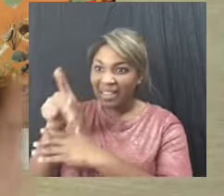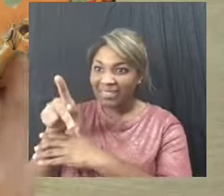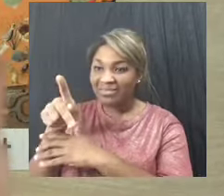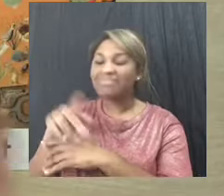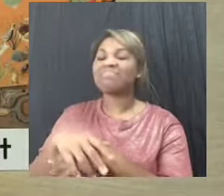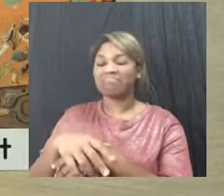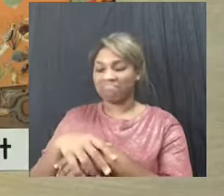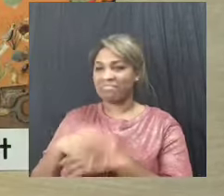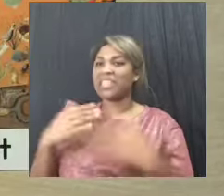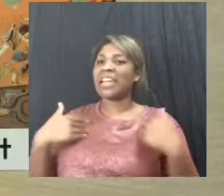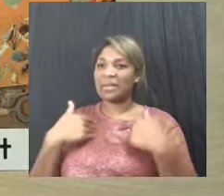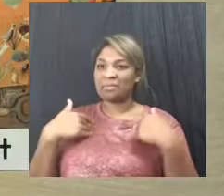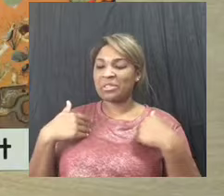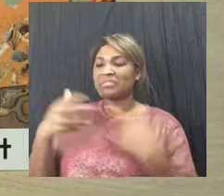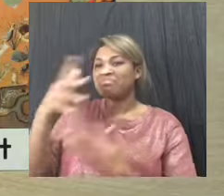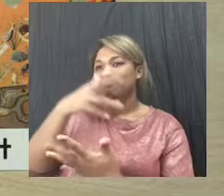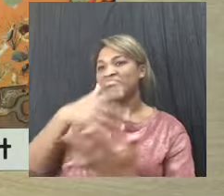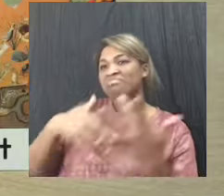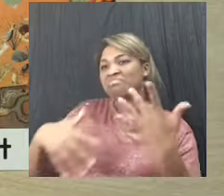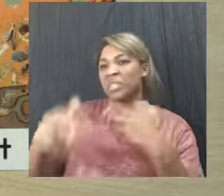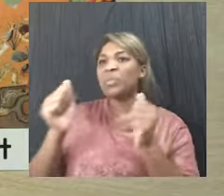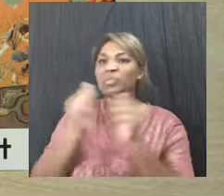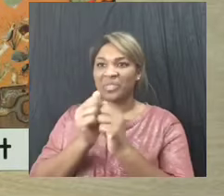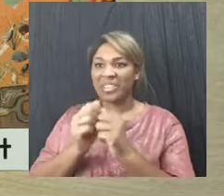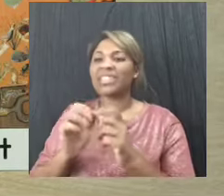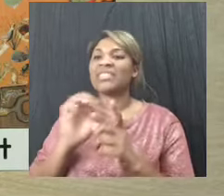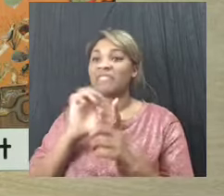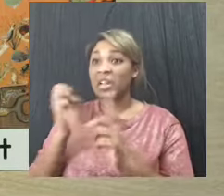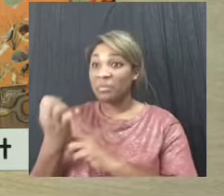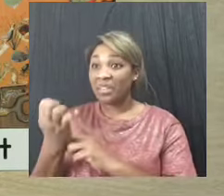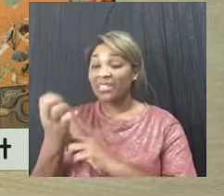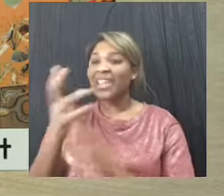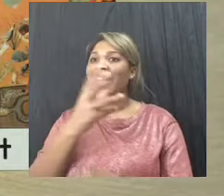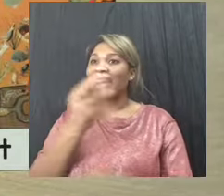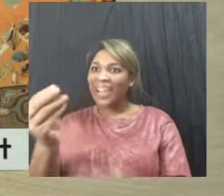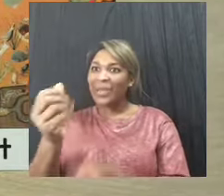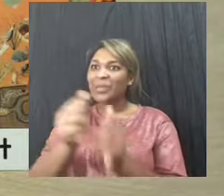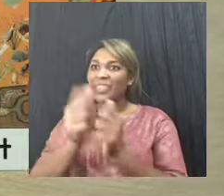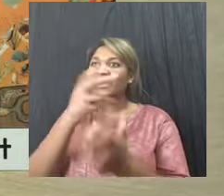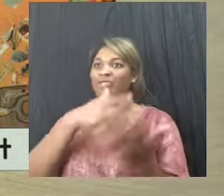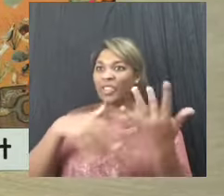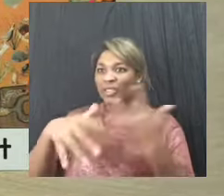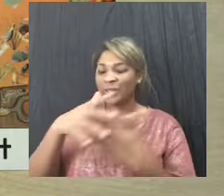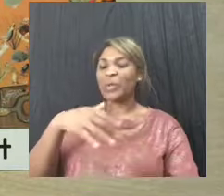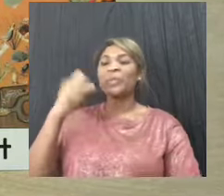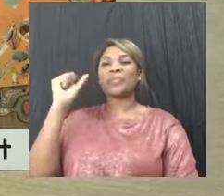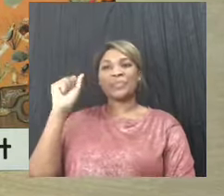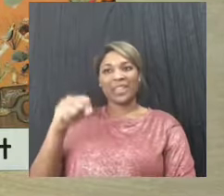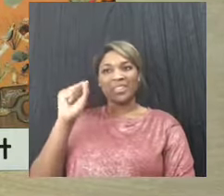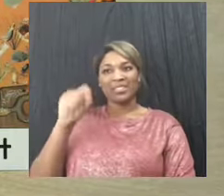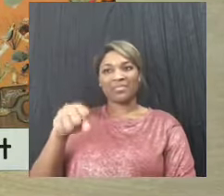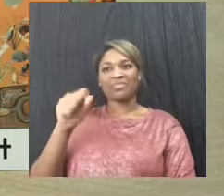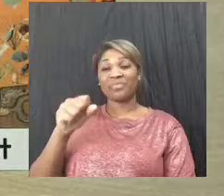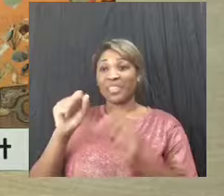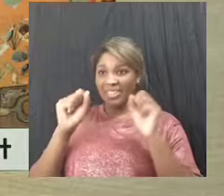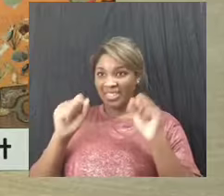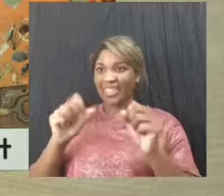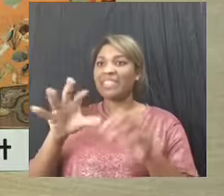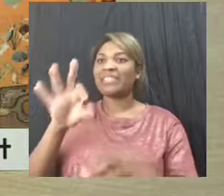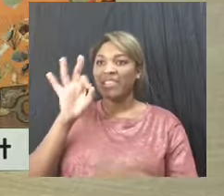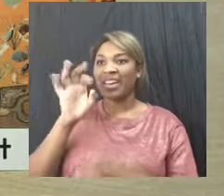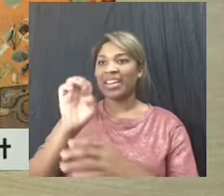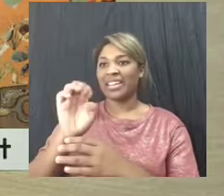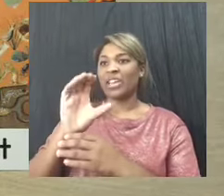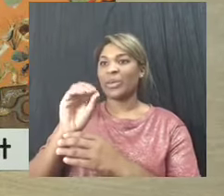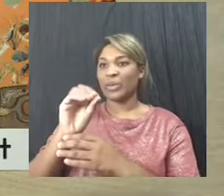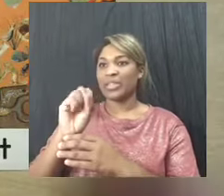are interacting with the environment and with each other. So yes, we can find an ecosystem